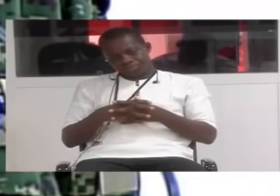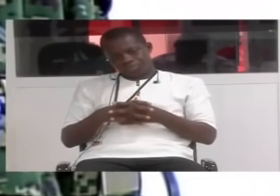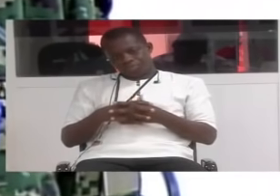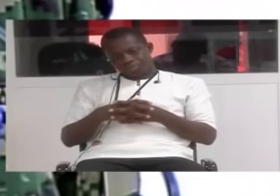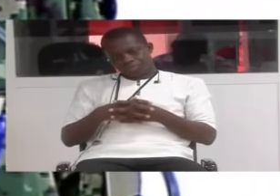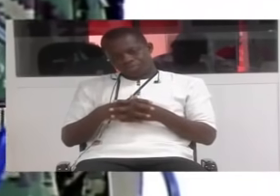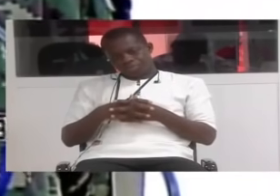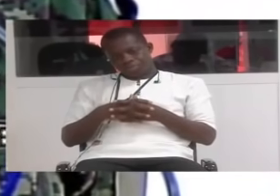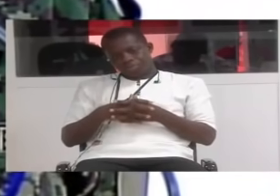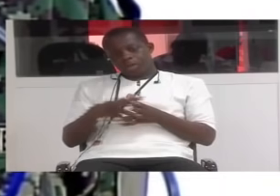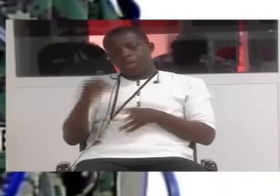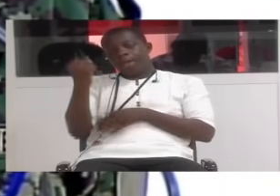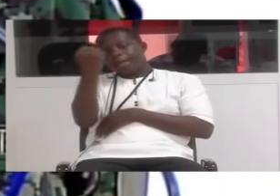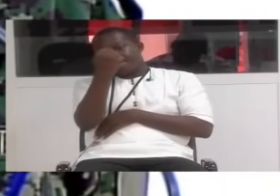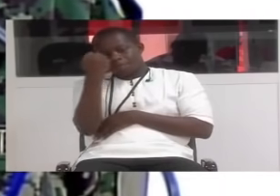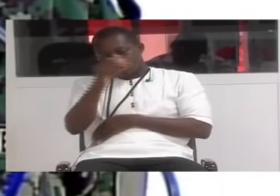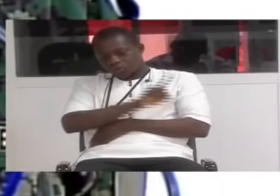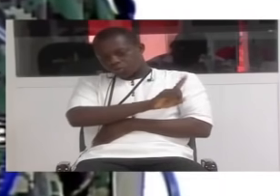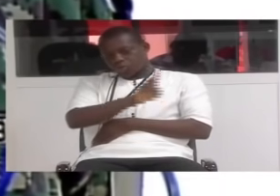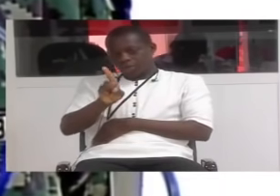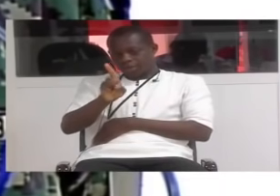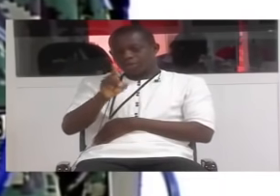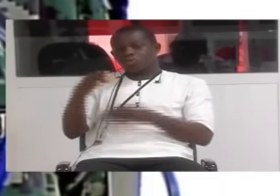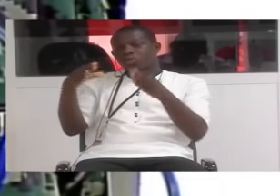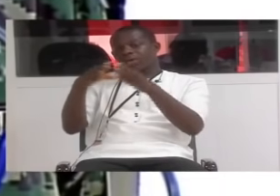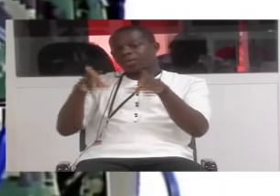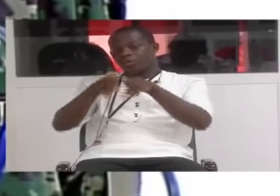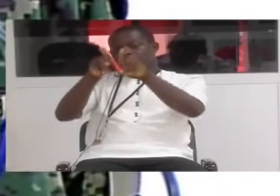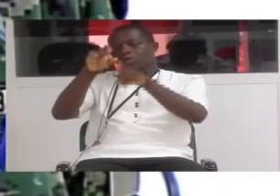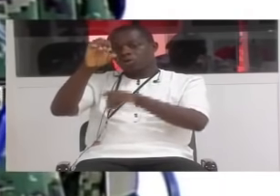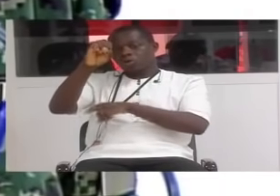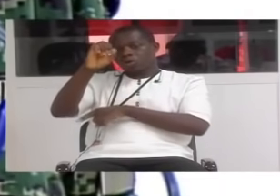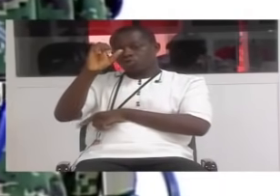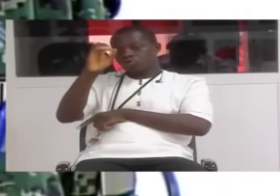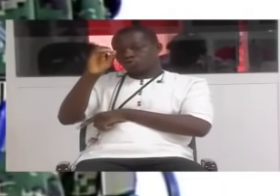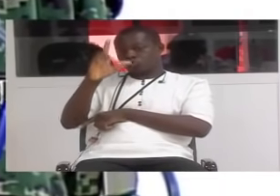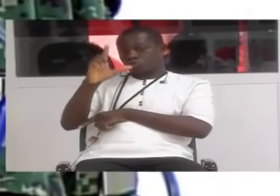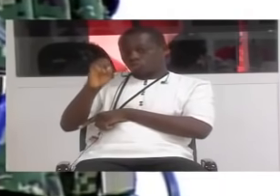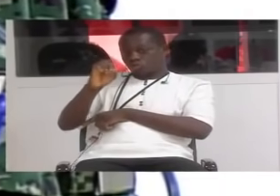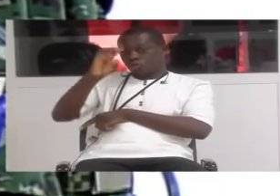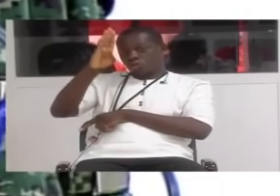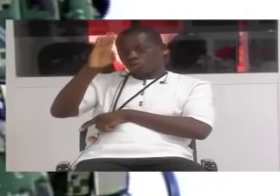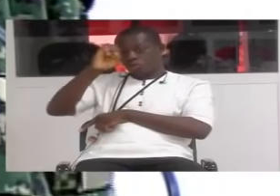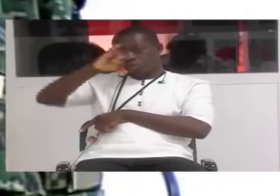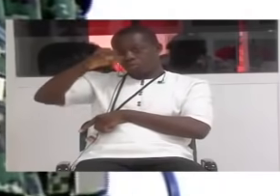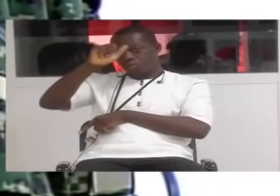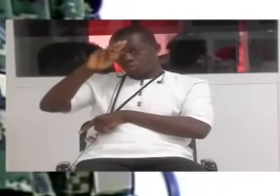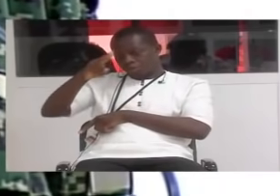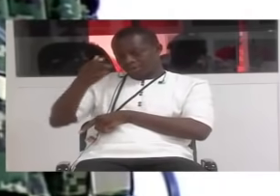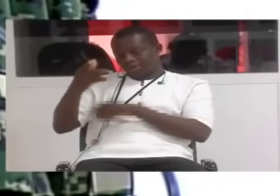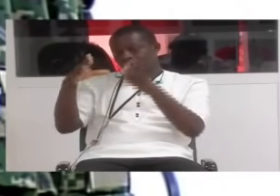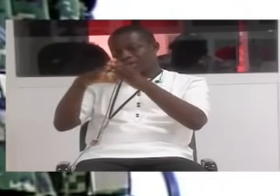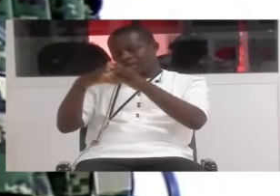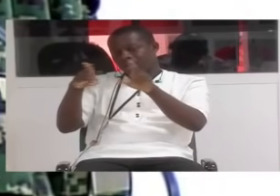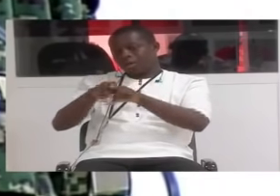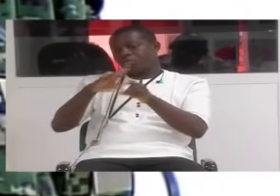aware. Ndax ñun solo bojang lañ andon test bi ñëwé be Kanilay mom Kanilay la ko baay because mom fofu la nekkon.